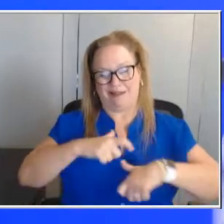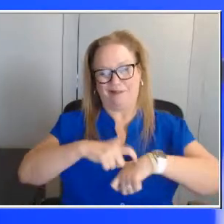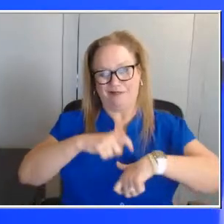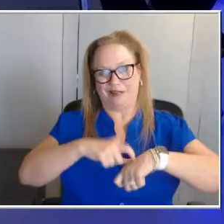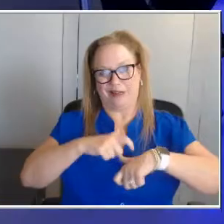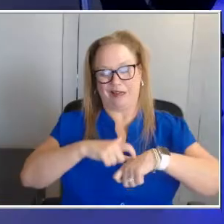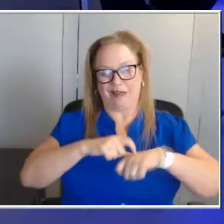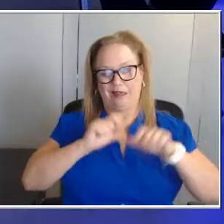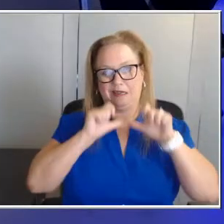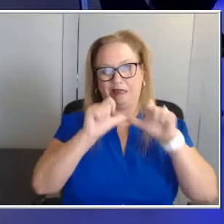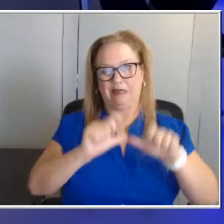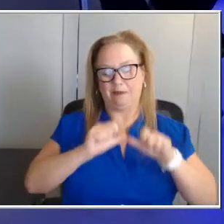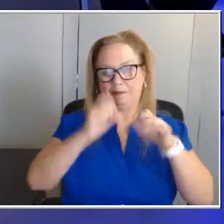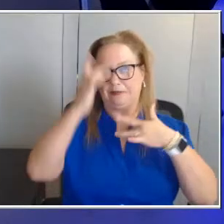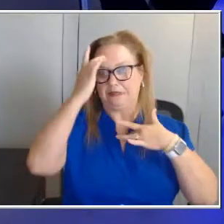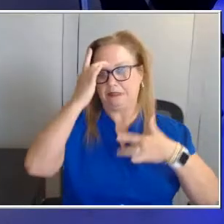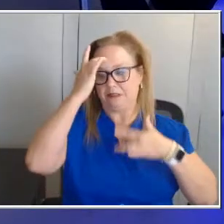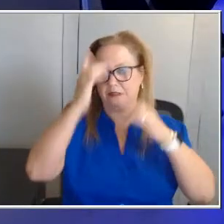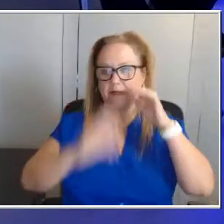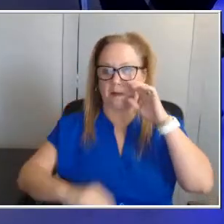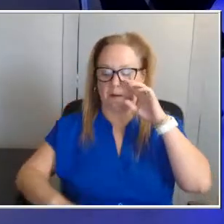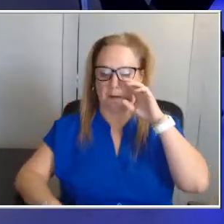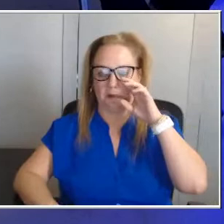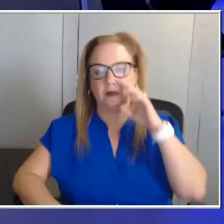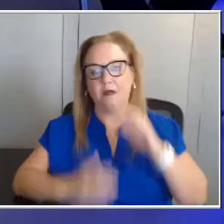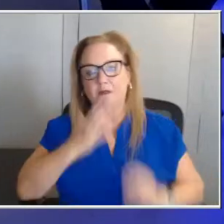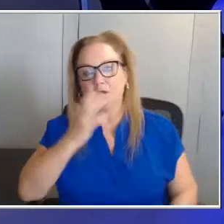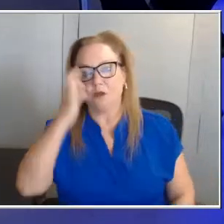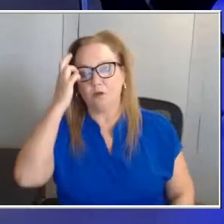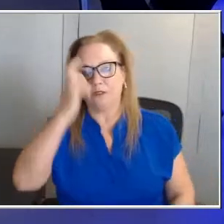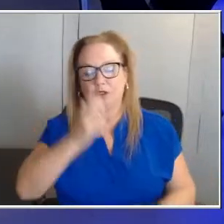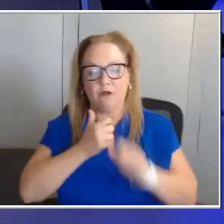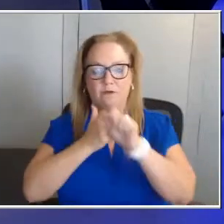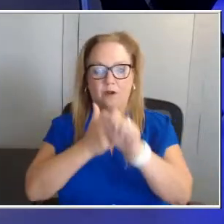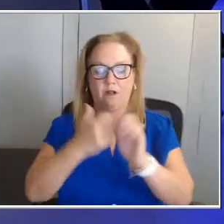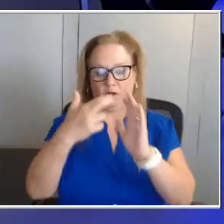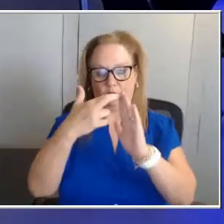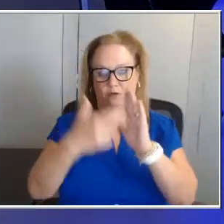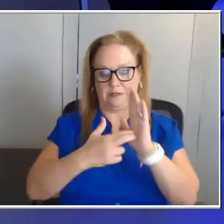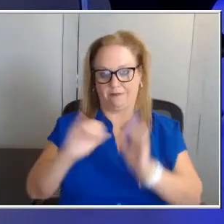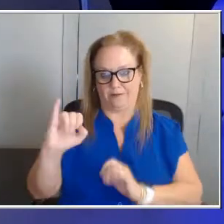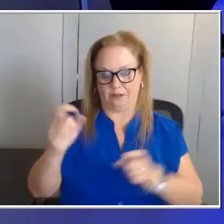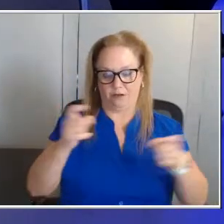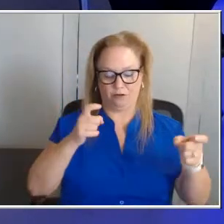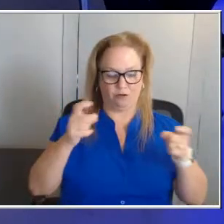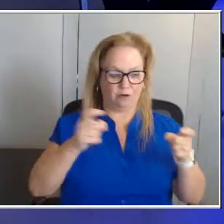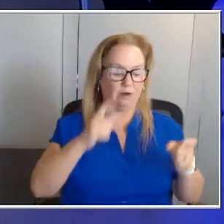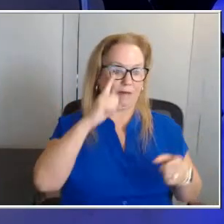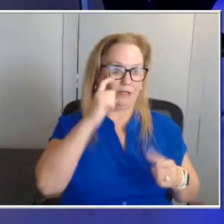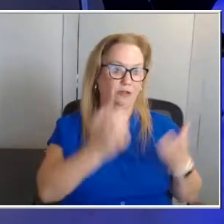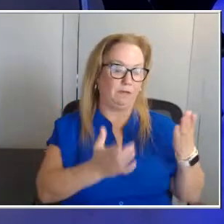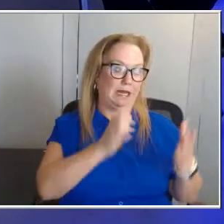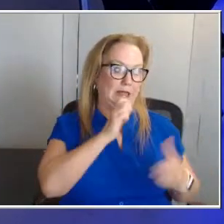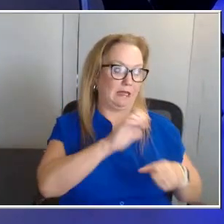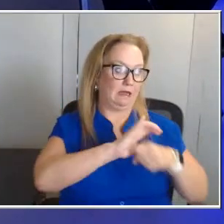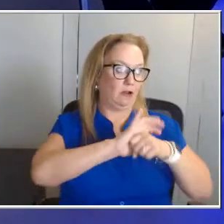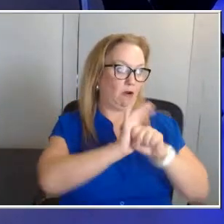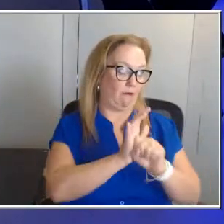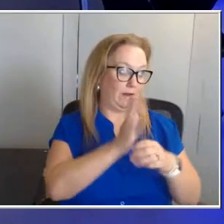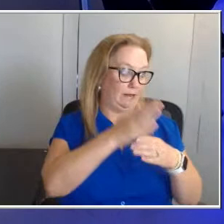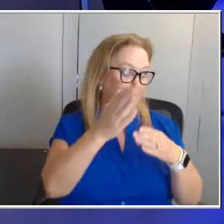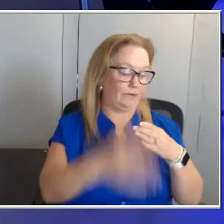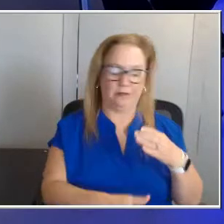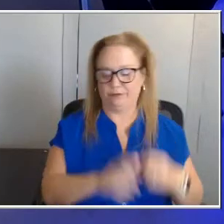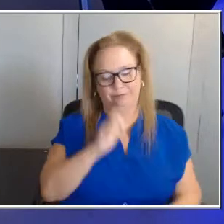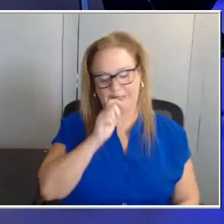them. Yeah, that's tough, and it's a good reason to make sure you follow the rules of infection control, because even though you may think COVID is done, COVID is